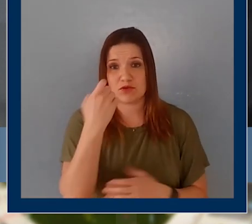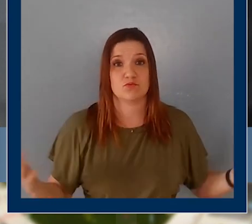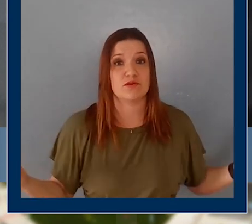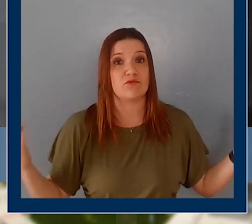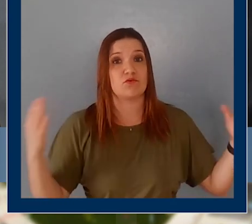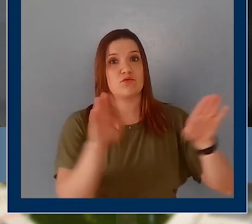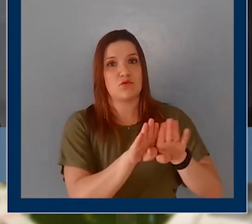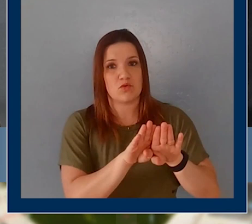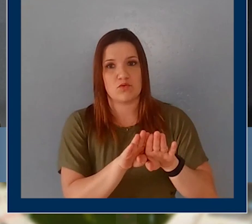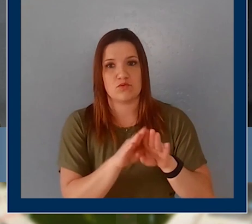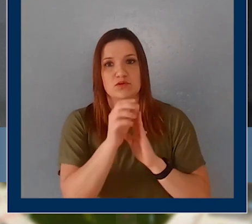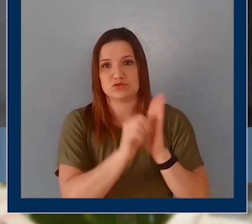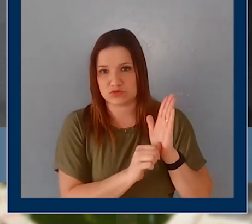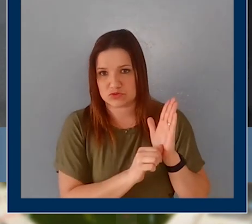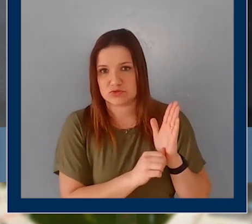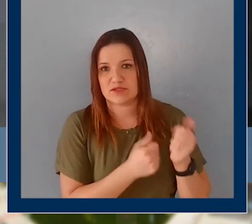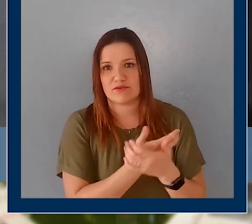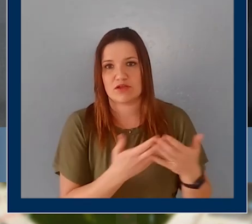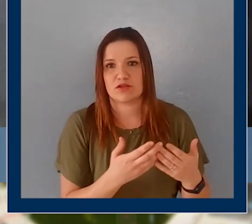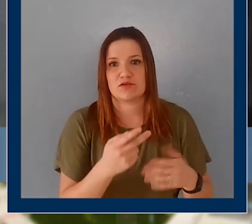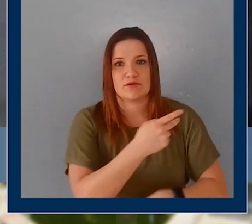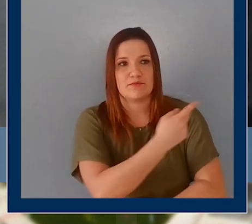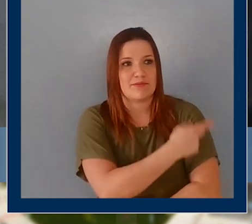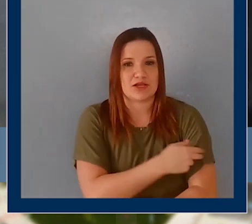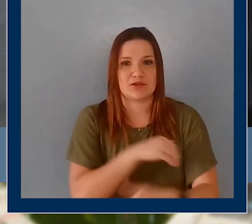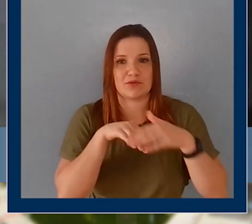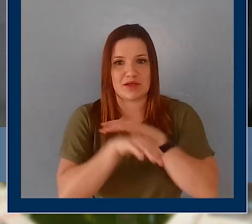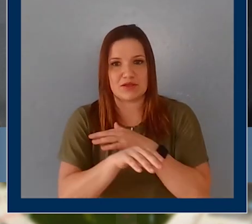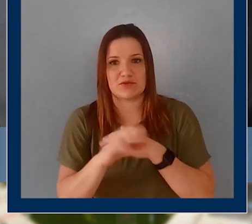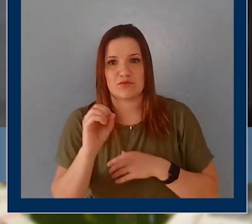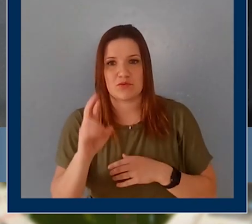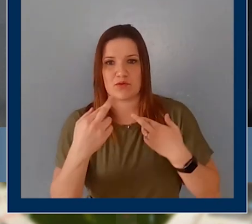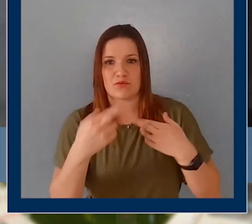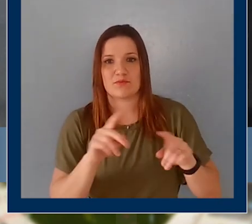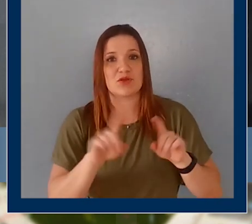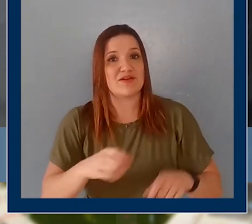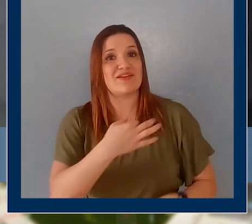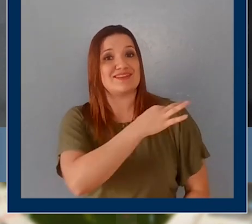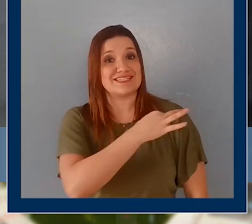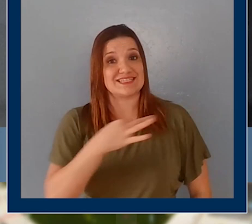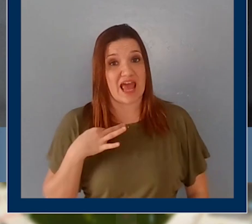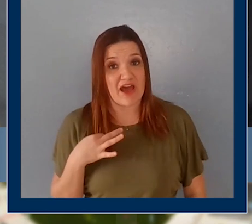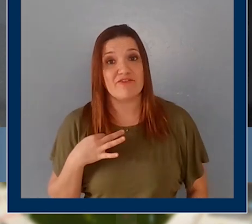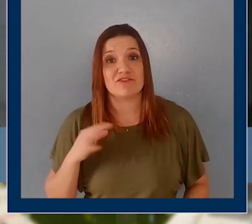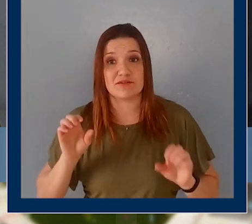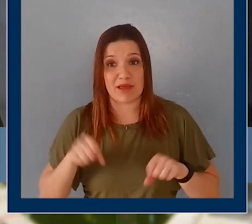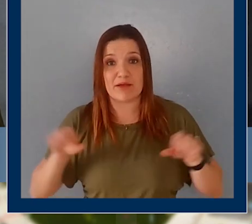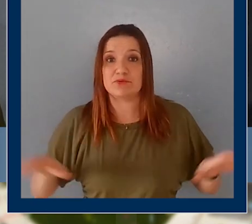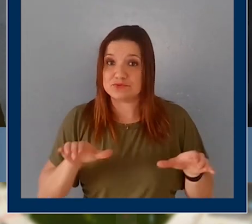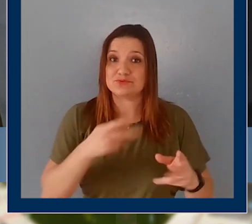stops to create additional beds, but our biggest challenge right now is staff. Mm-hmm. We can